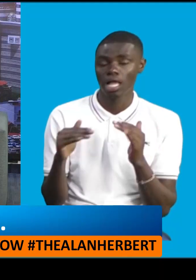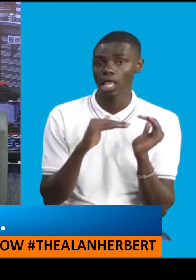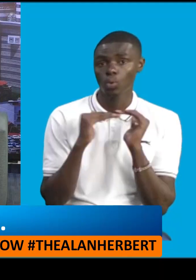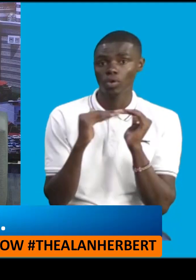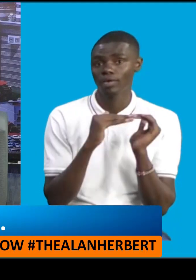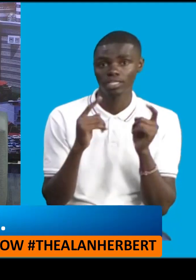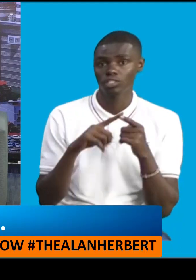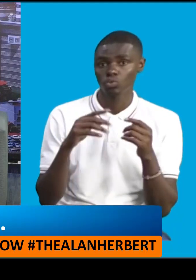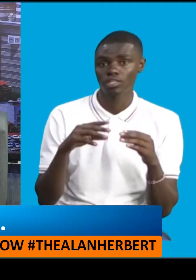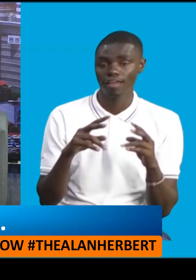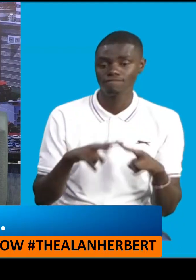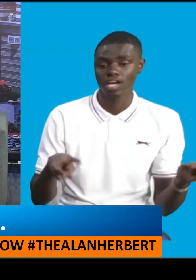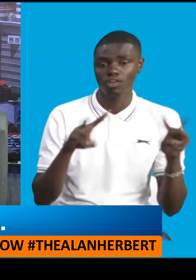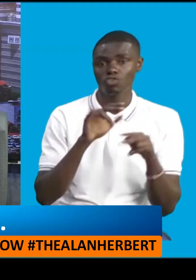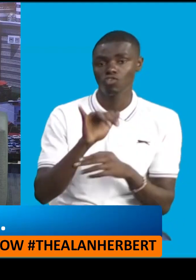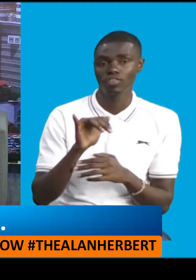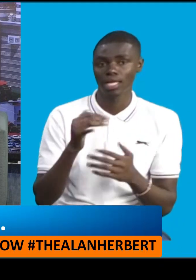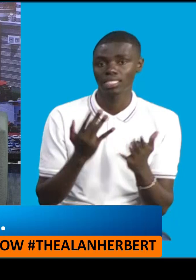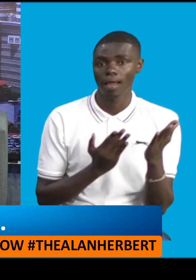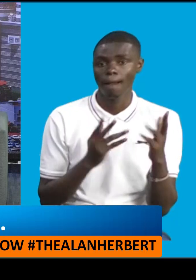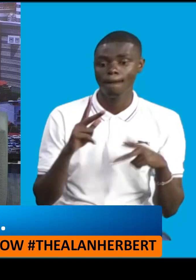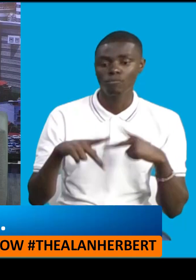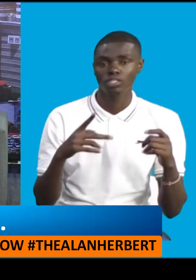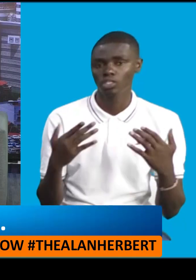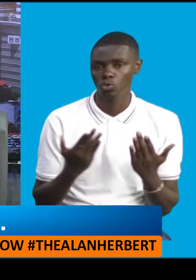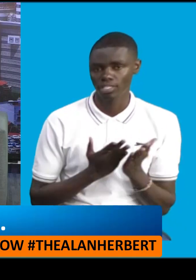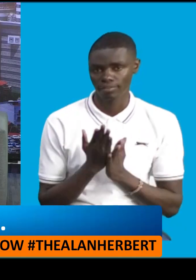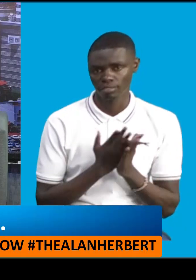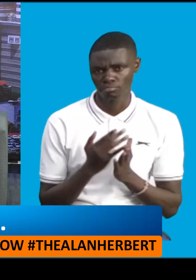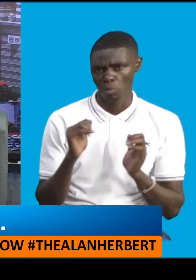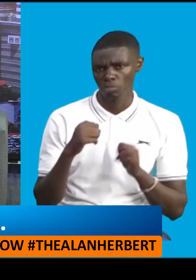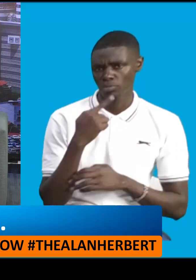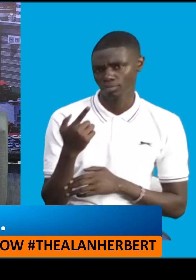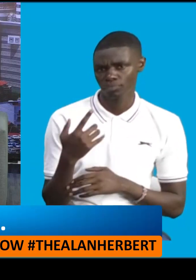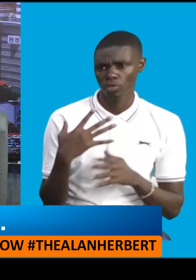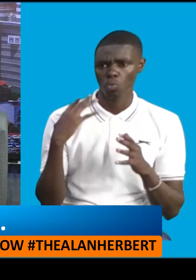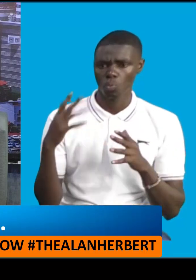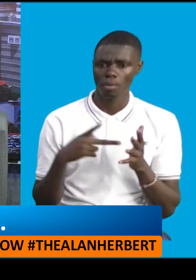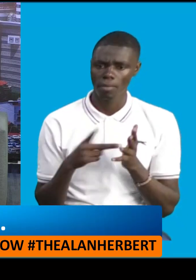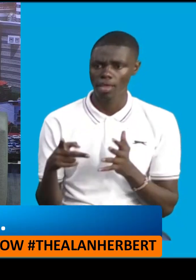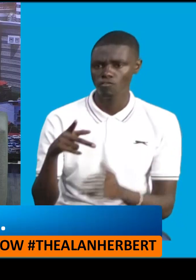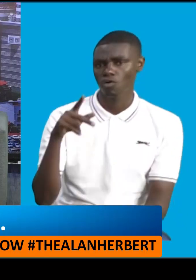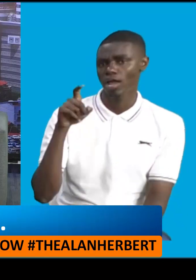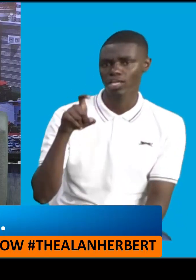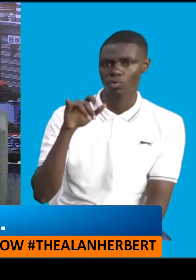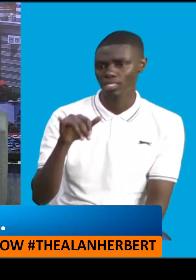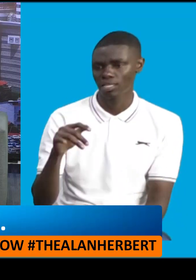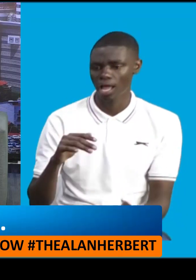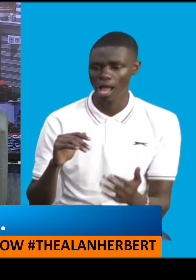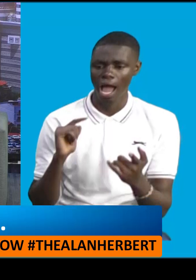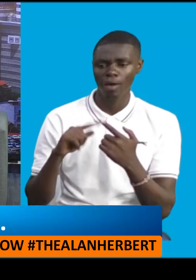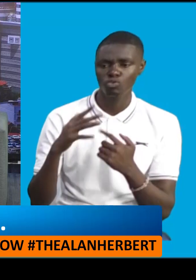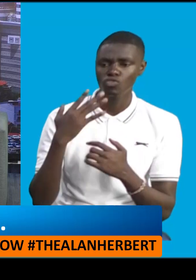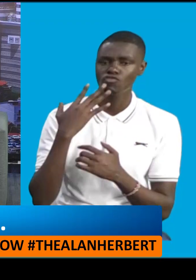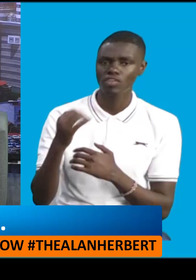to the value of that procedure or service. Yeah. So we can say we are undertaking to pay for XYZ up